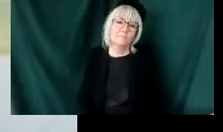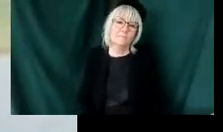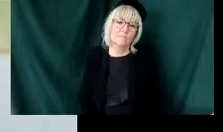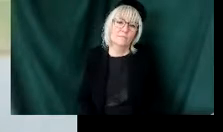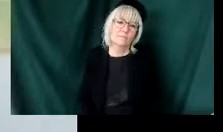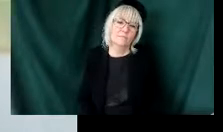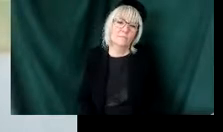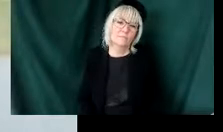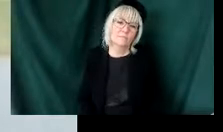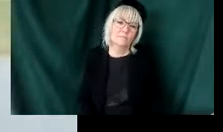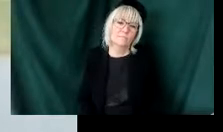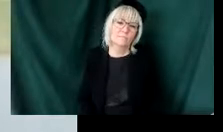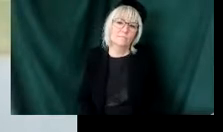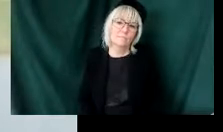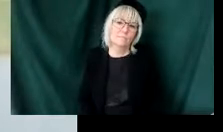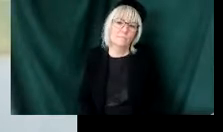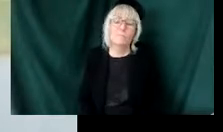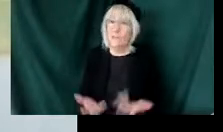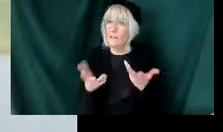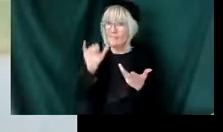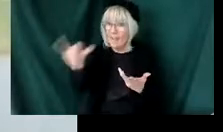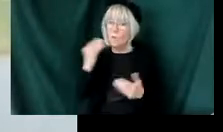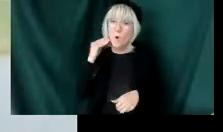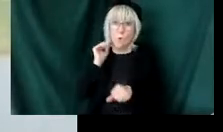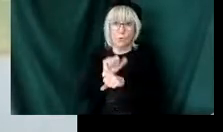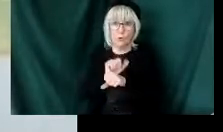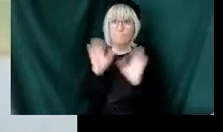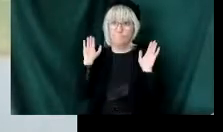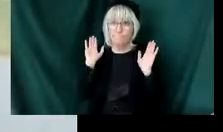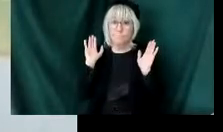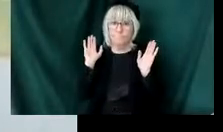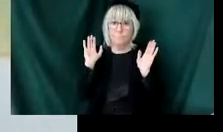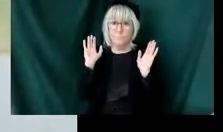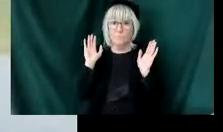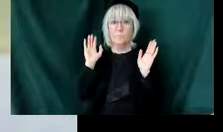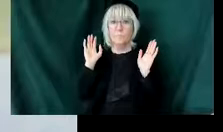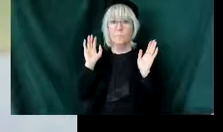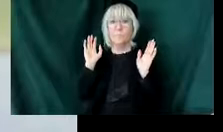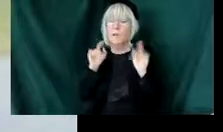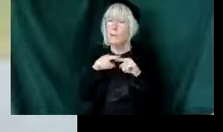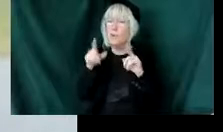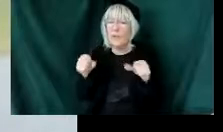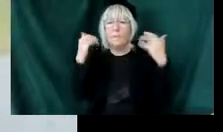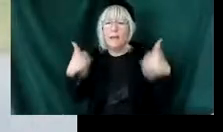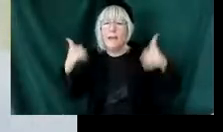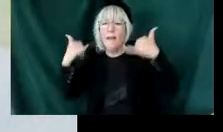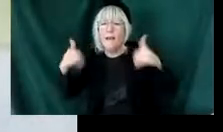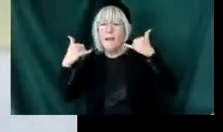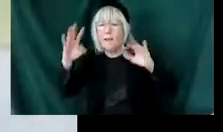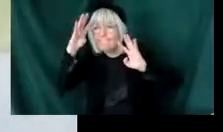So this is the end of the homework, but you can fool around with these